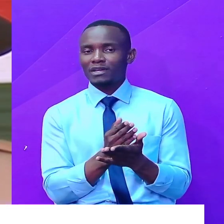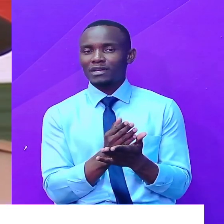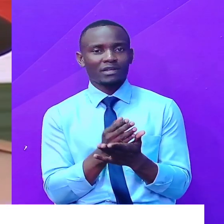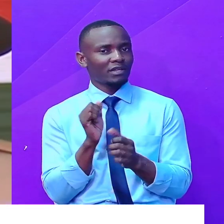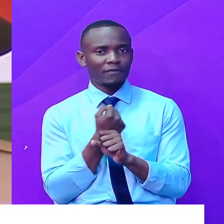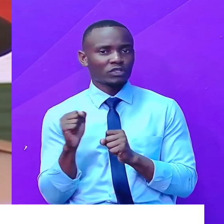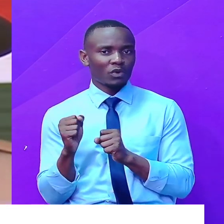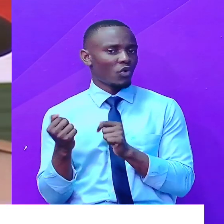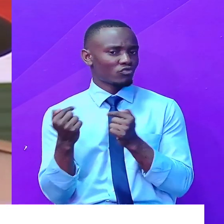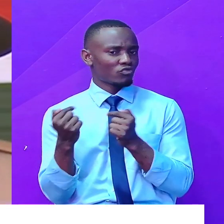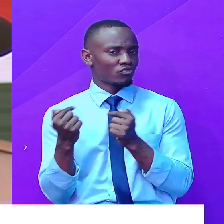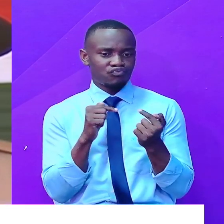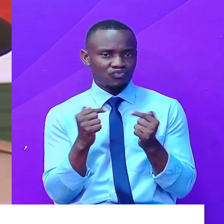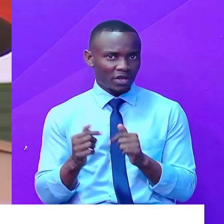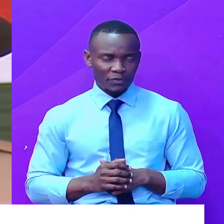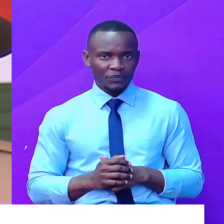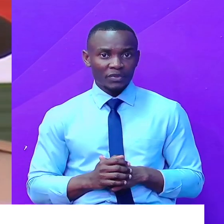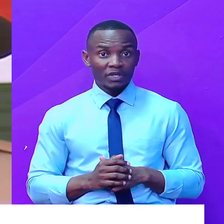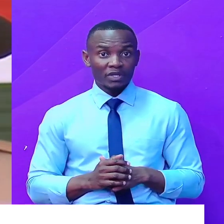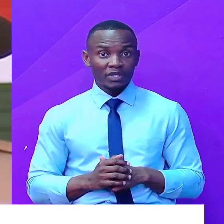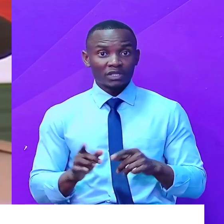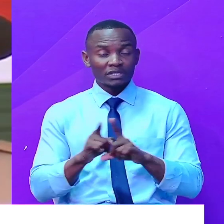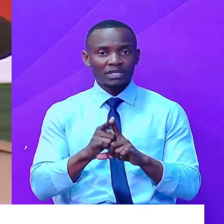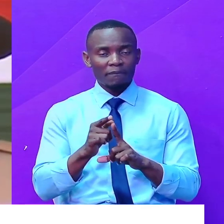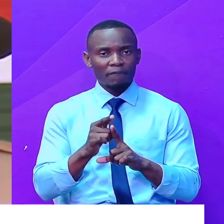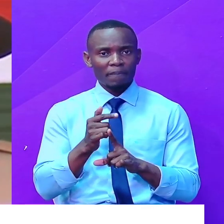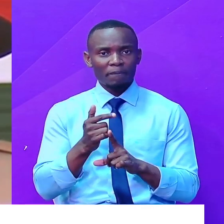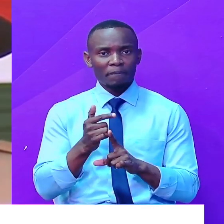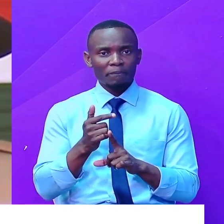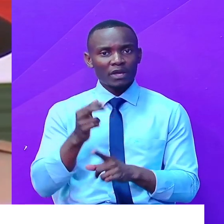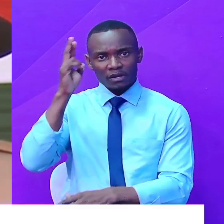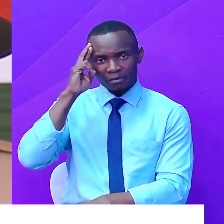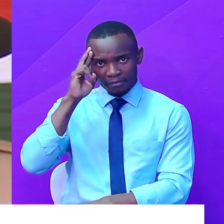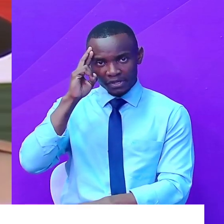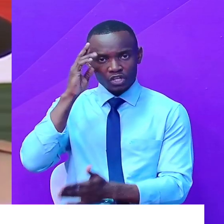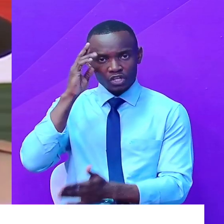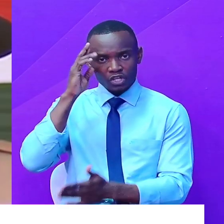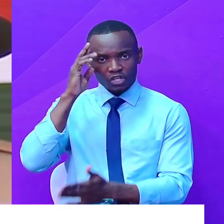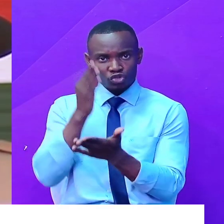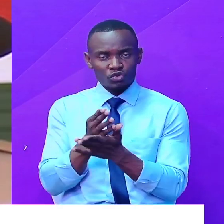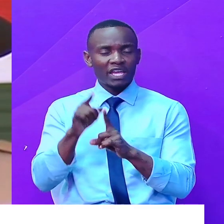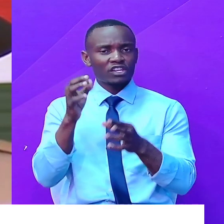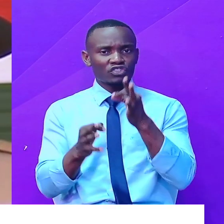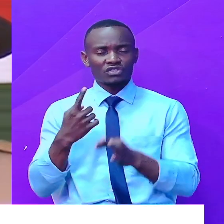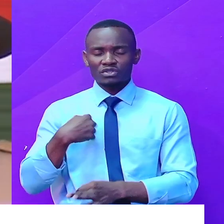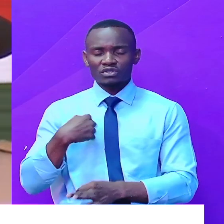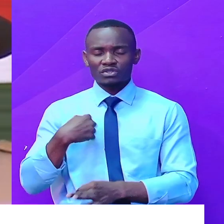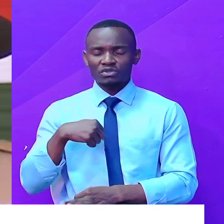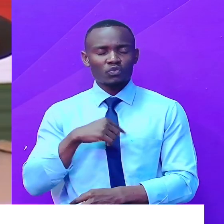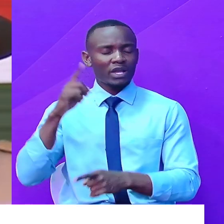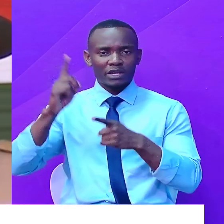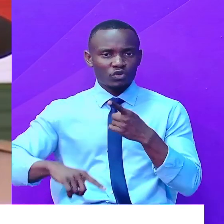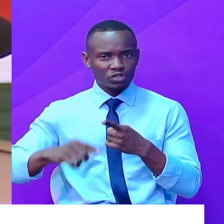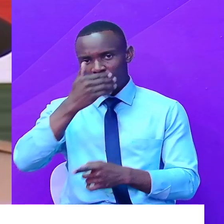Out of duty of remembrance, truth, and justice, we cannot forget these horrors, nor